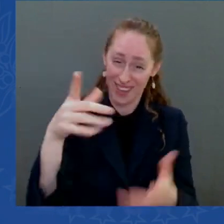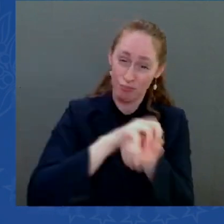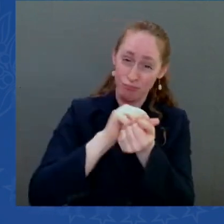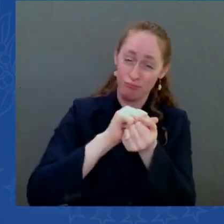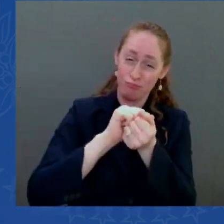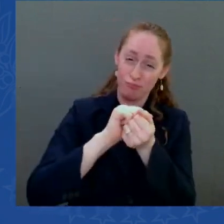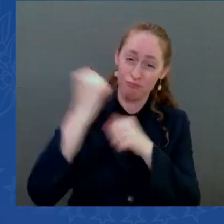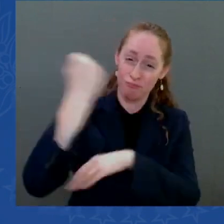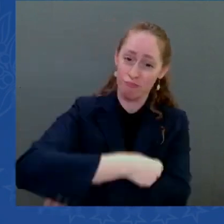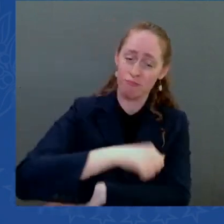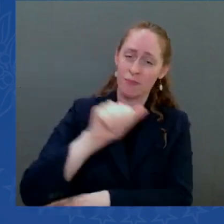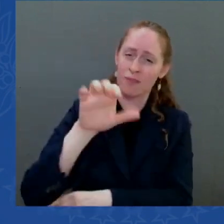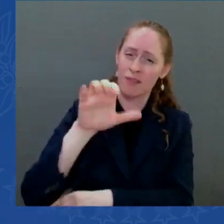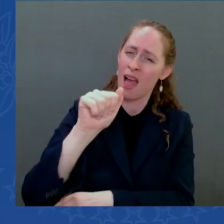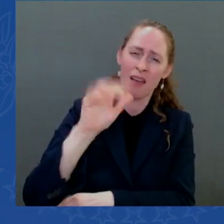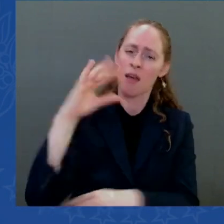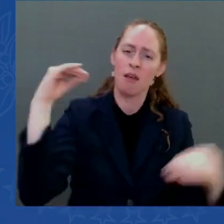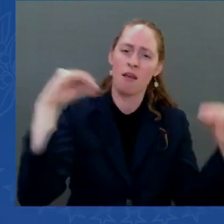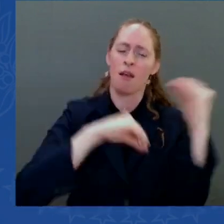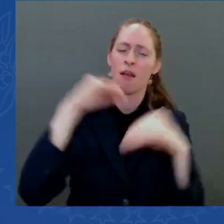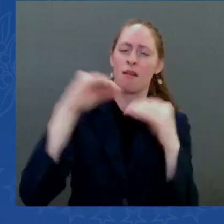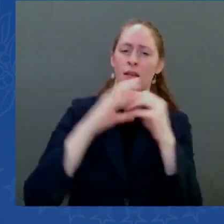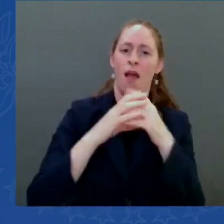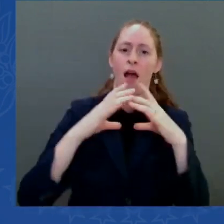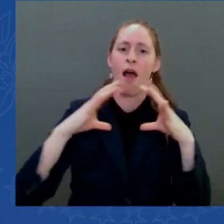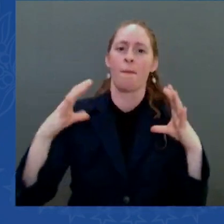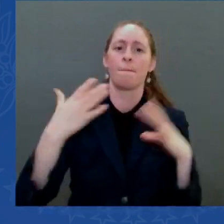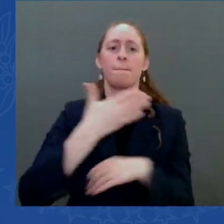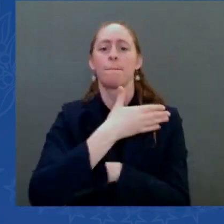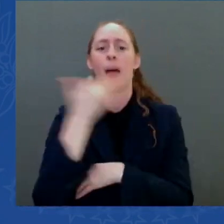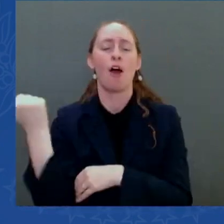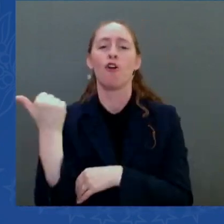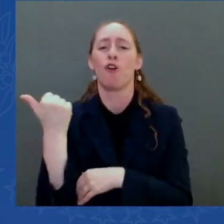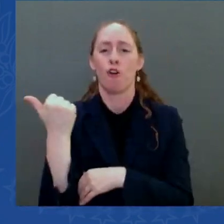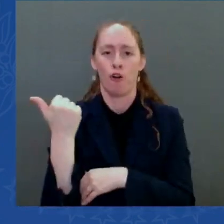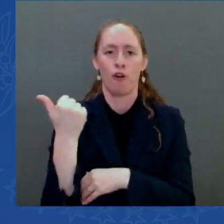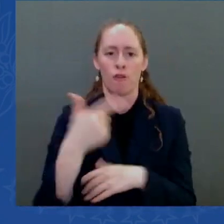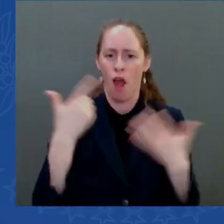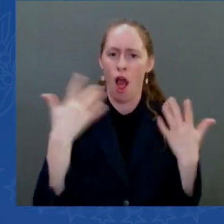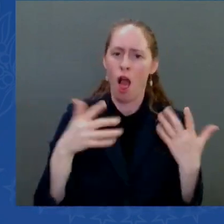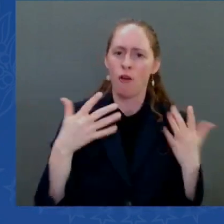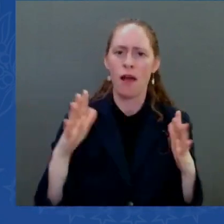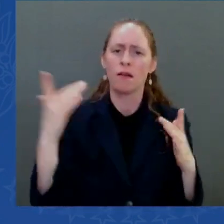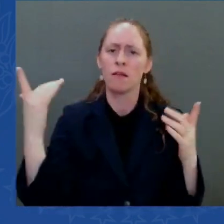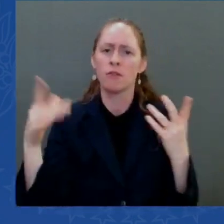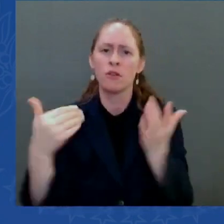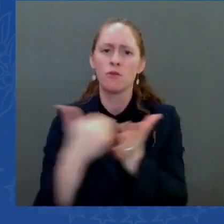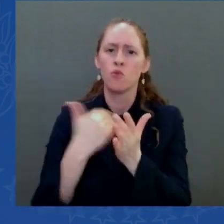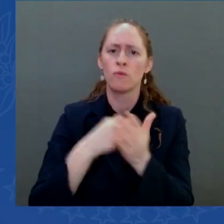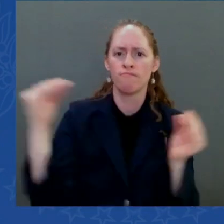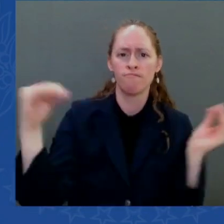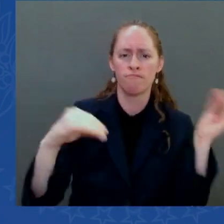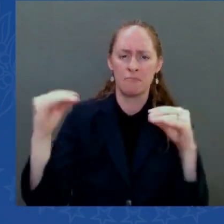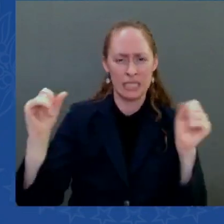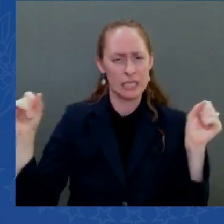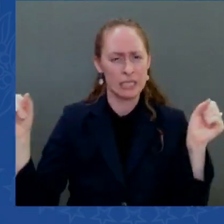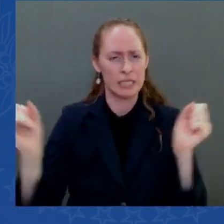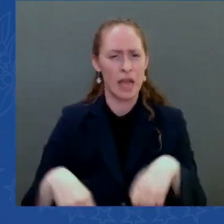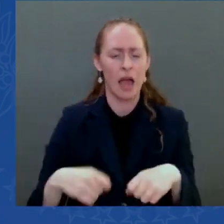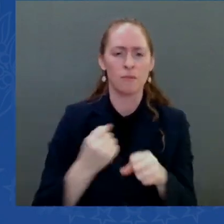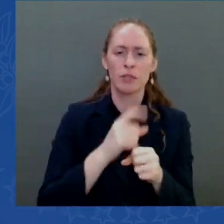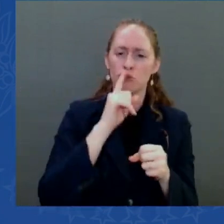already passed, allowing premiums and expanded coverage, lower premiums, expanded coverage. Close the Medicaid